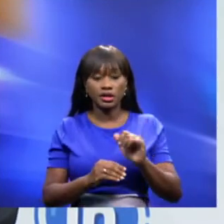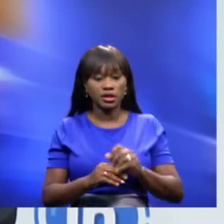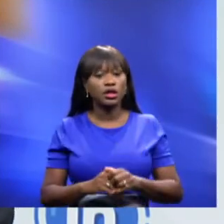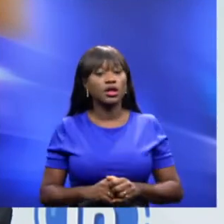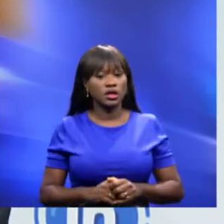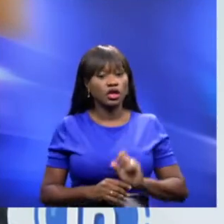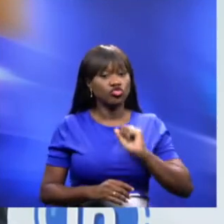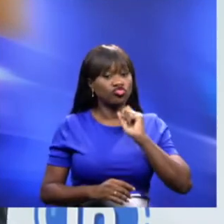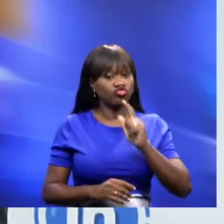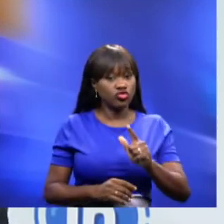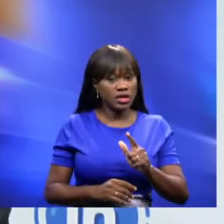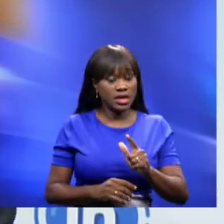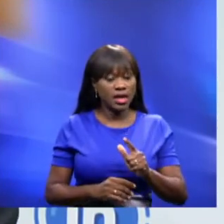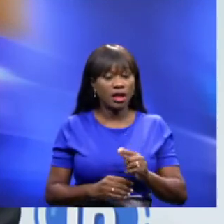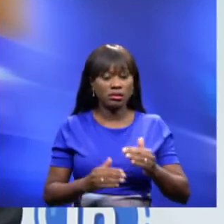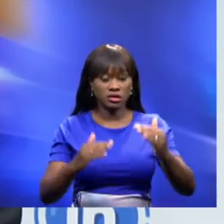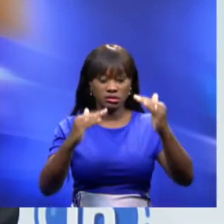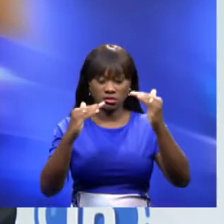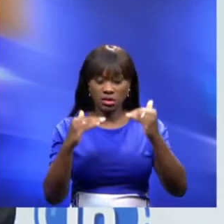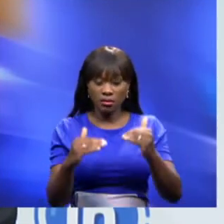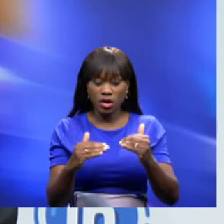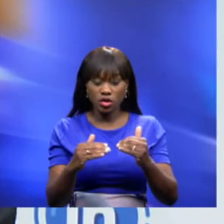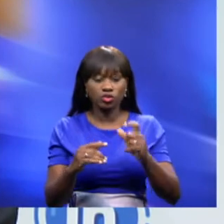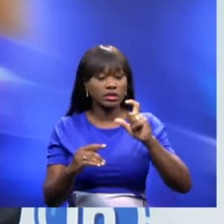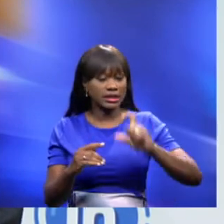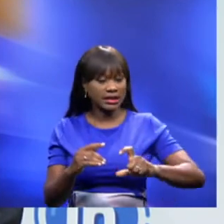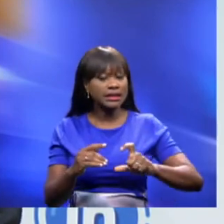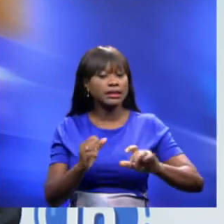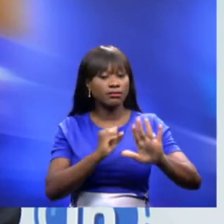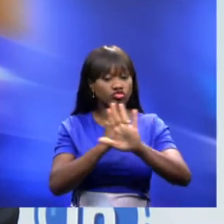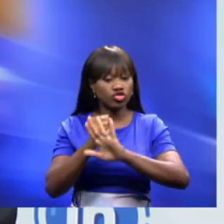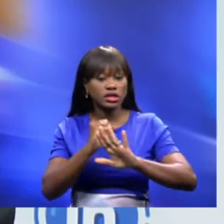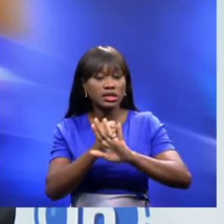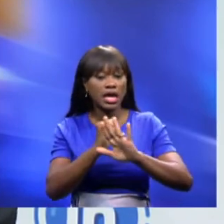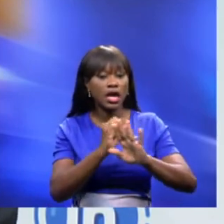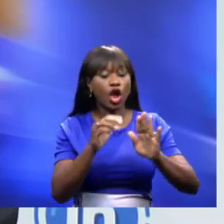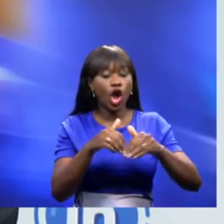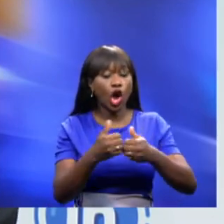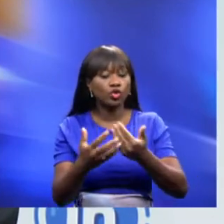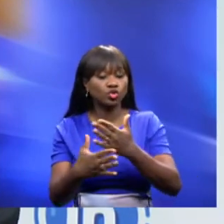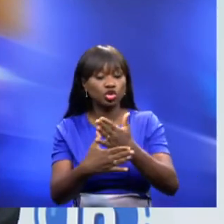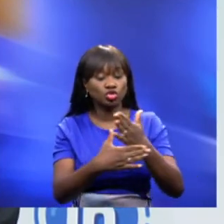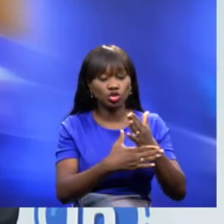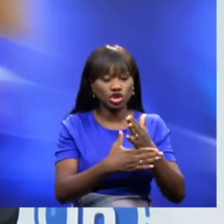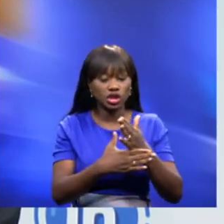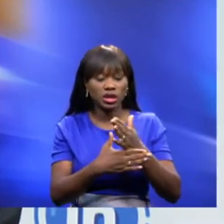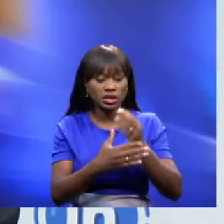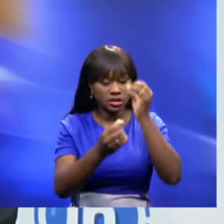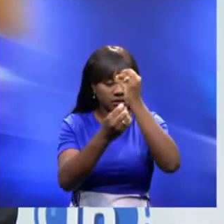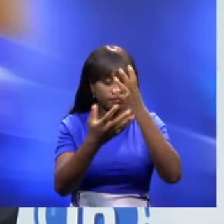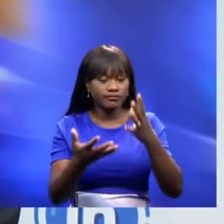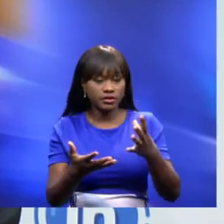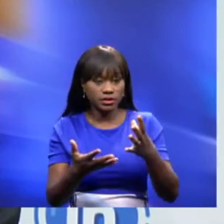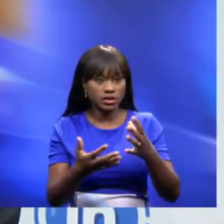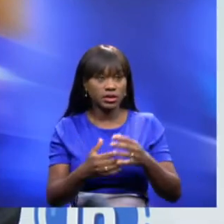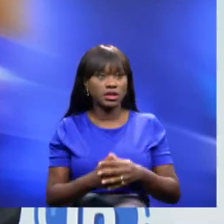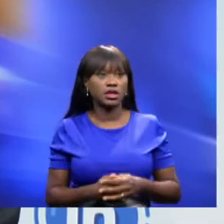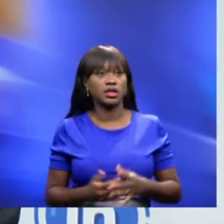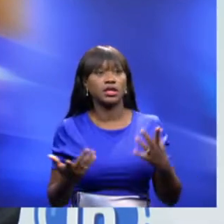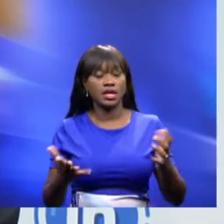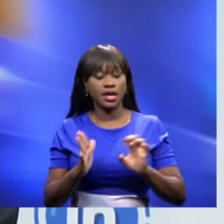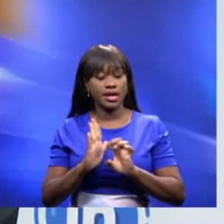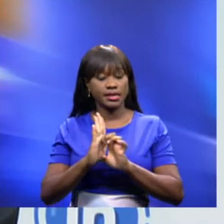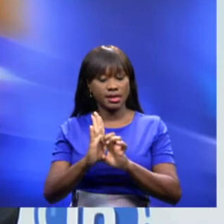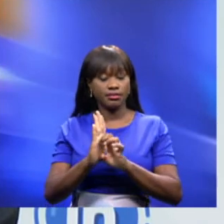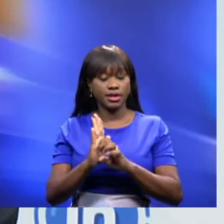It's coming down to the personal level. Put your house in order in terms of how you share information. I gave you all the example as